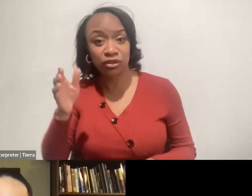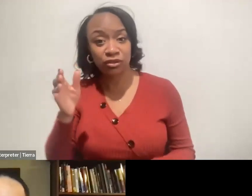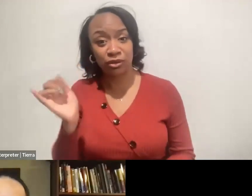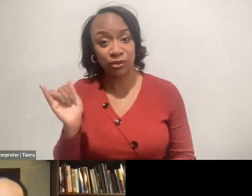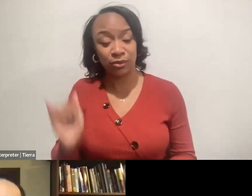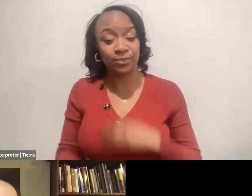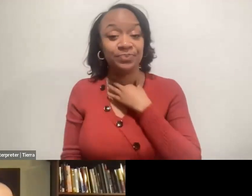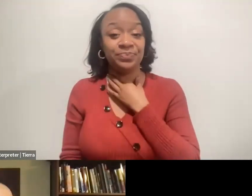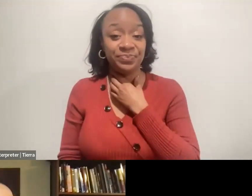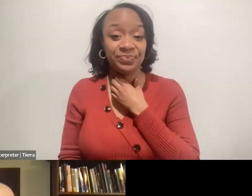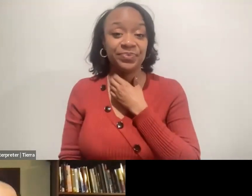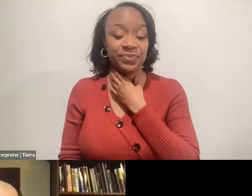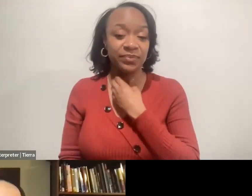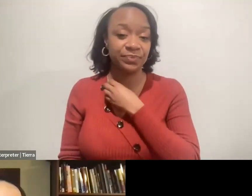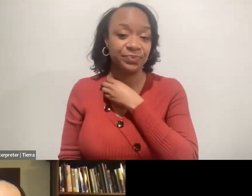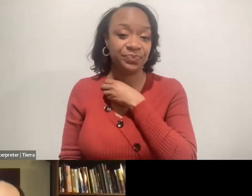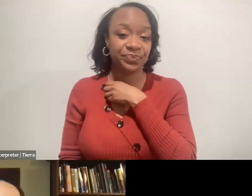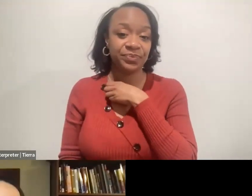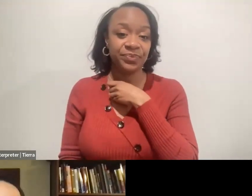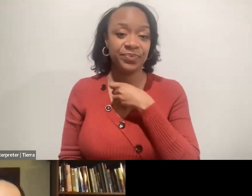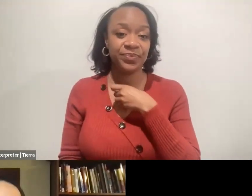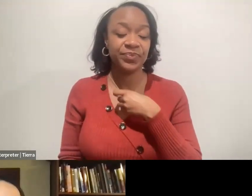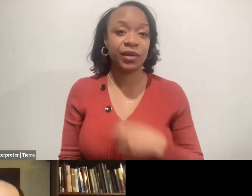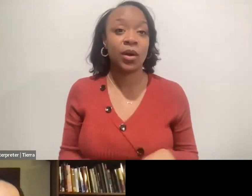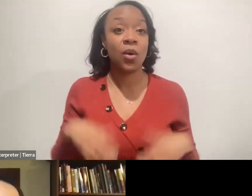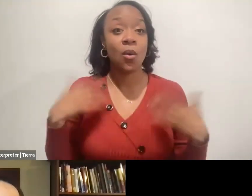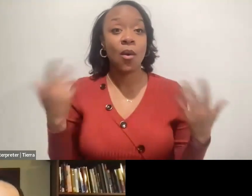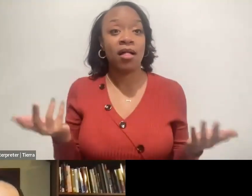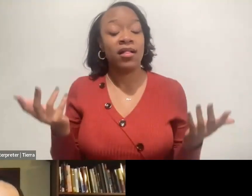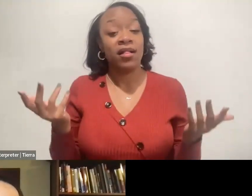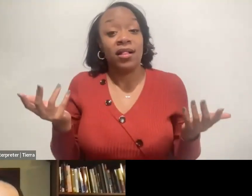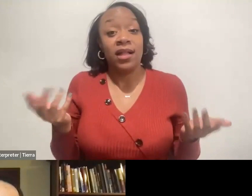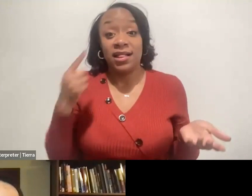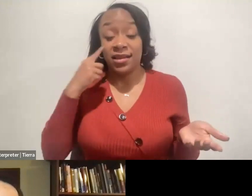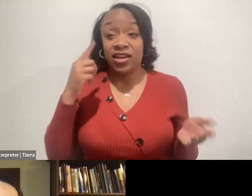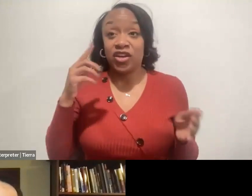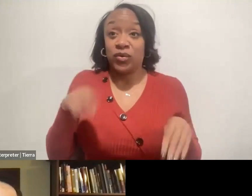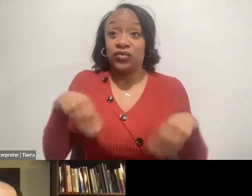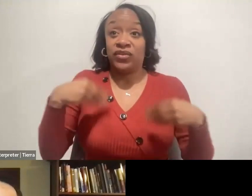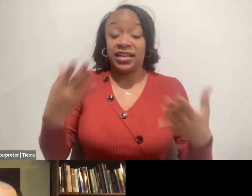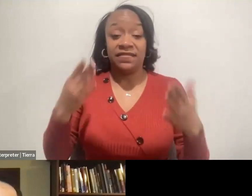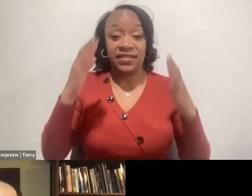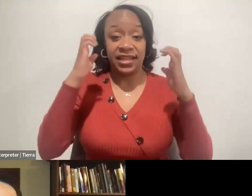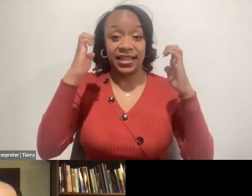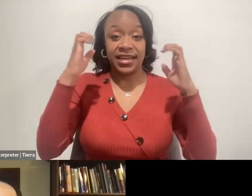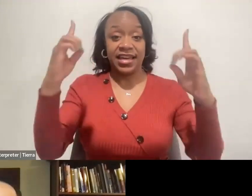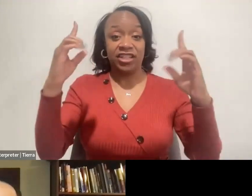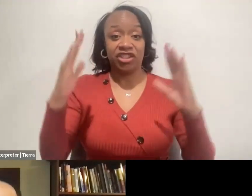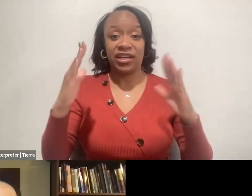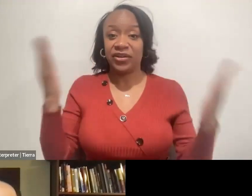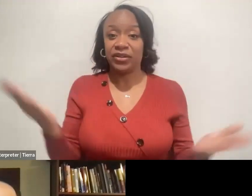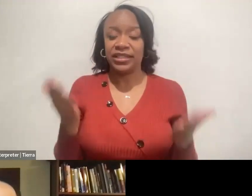Yes. Well, I think you've given the educators here today so